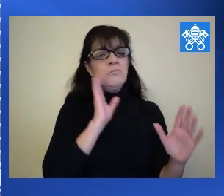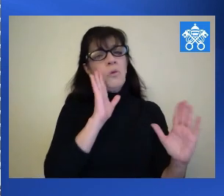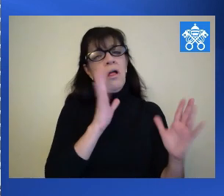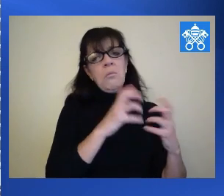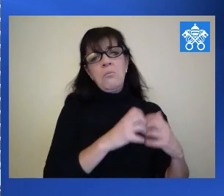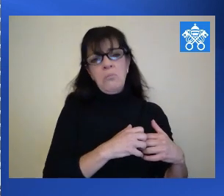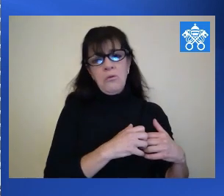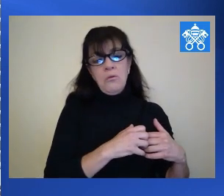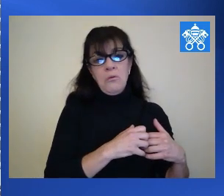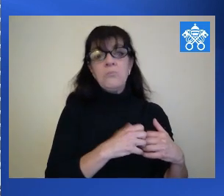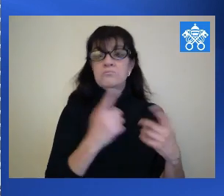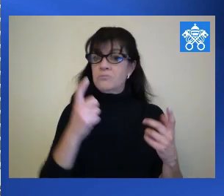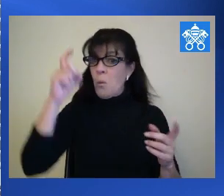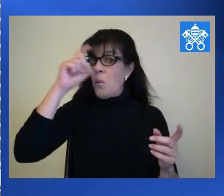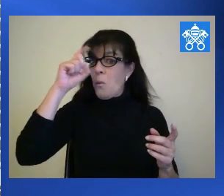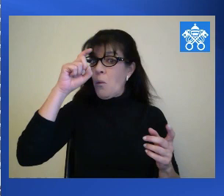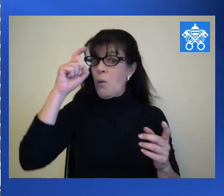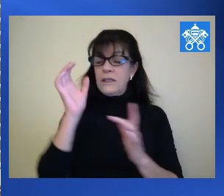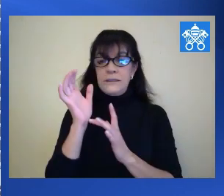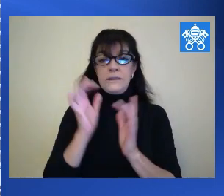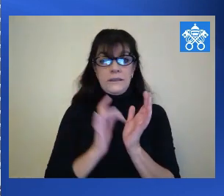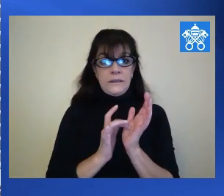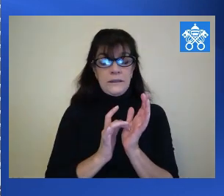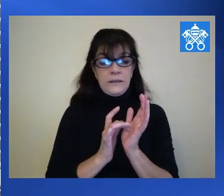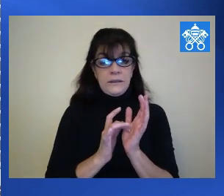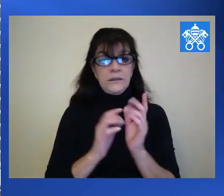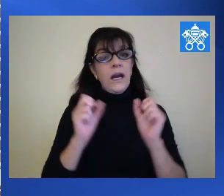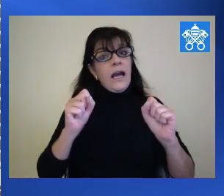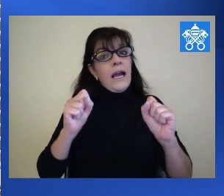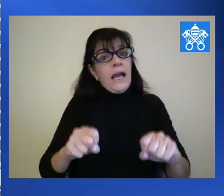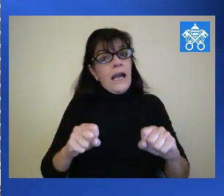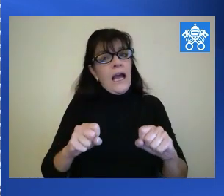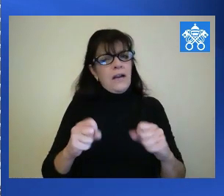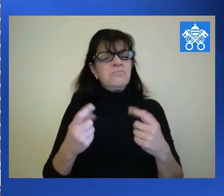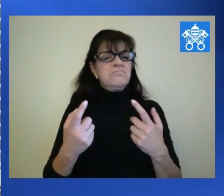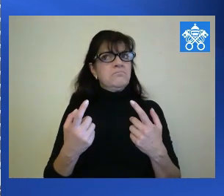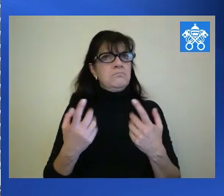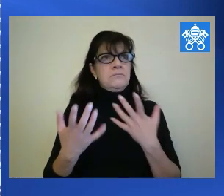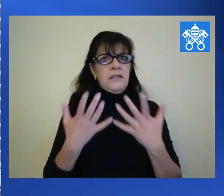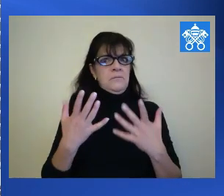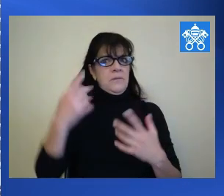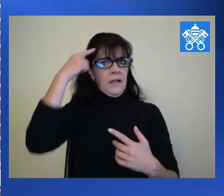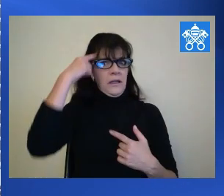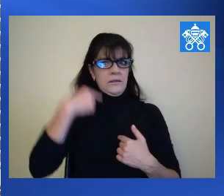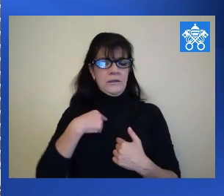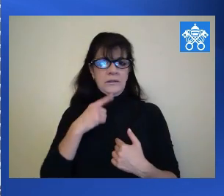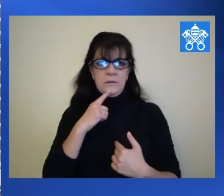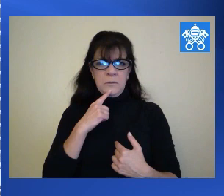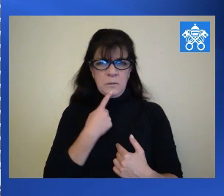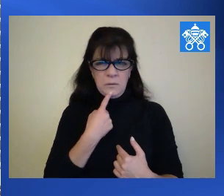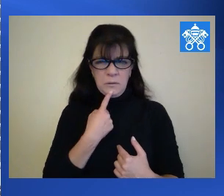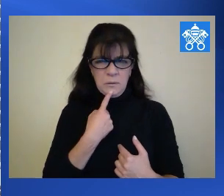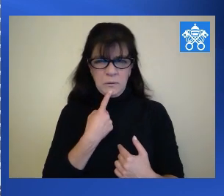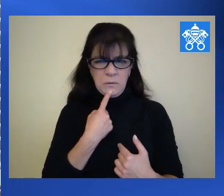pass. These are wise words which can, however, make us somewhat bitter. There are